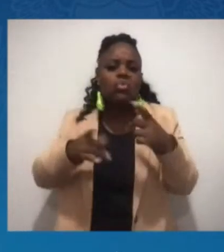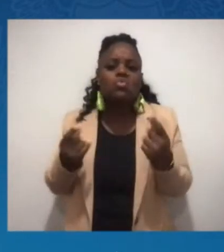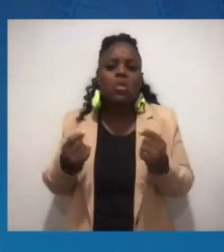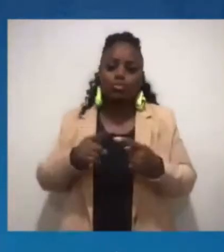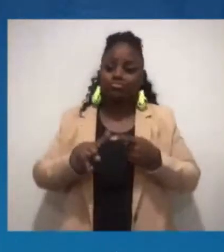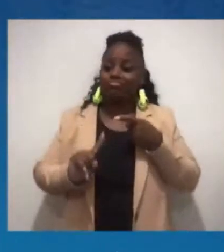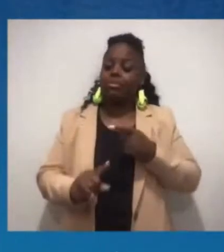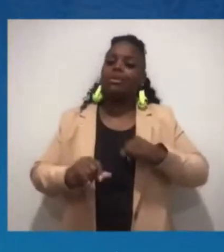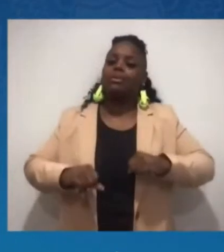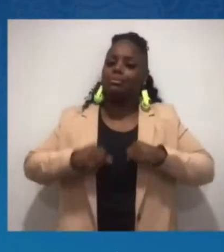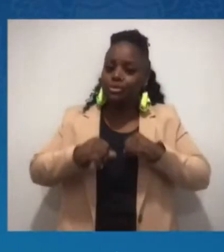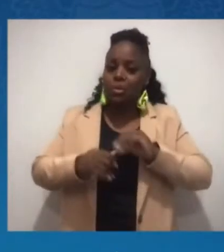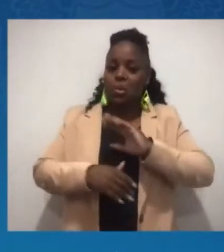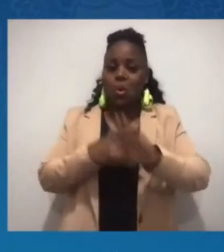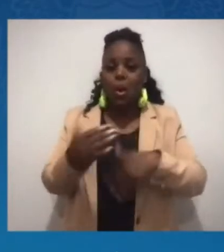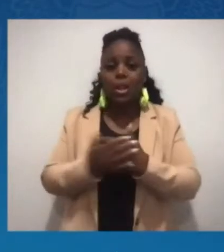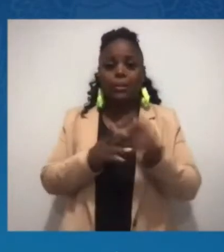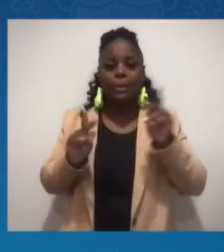people.